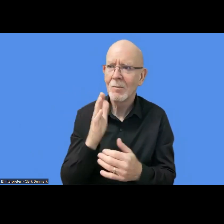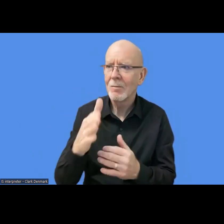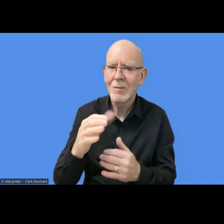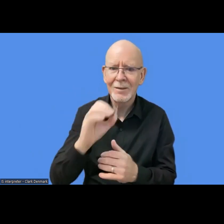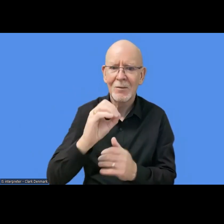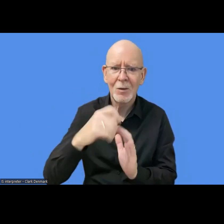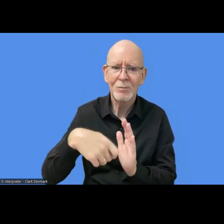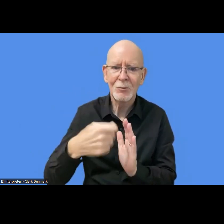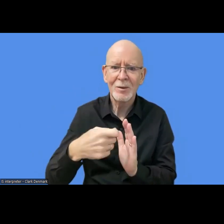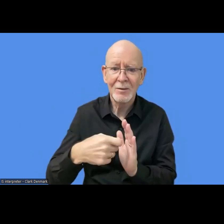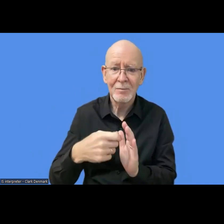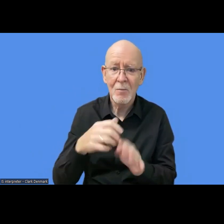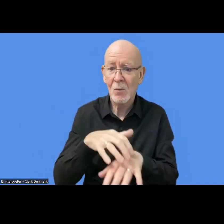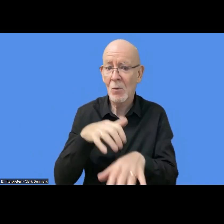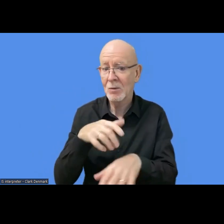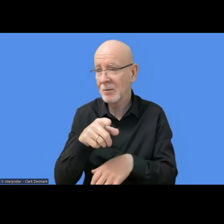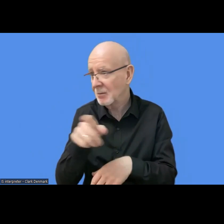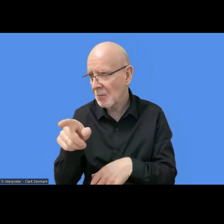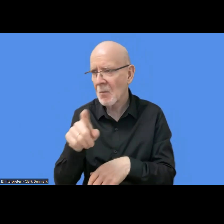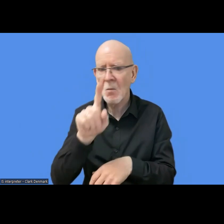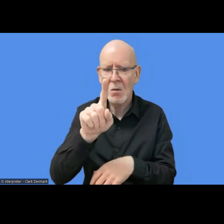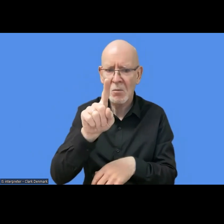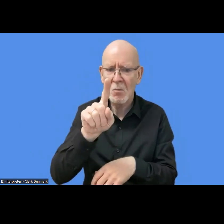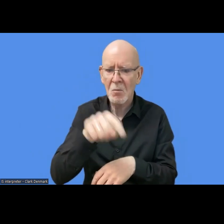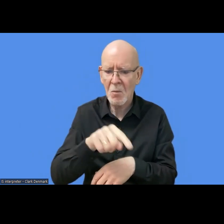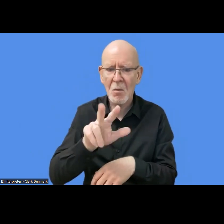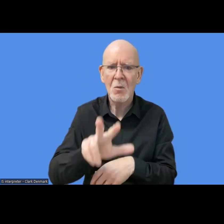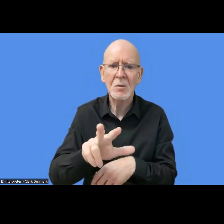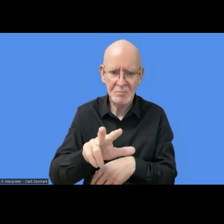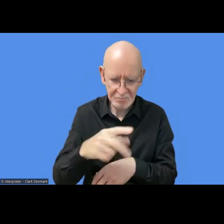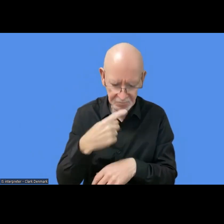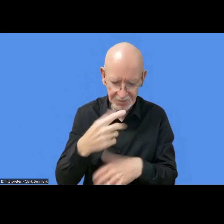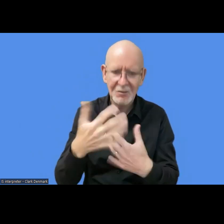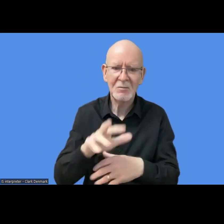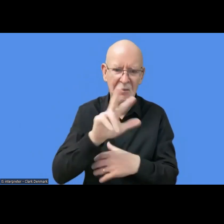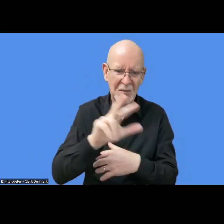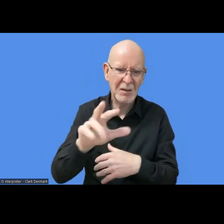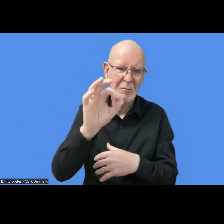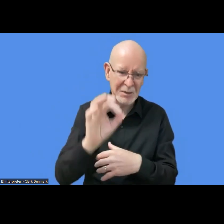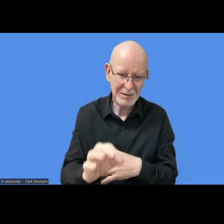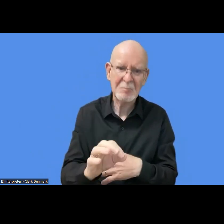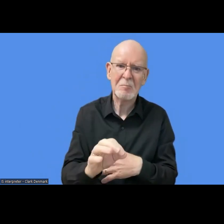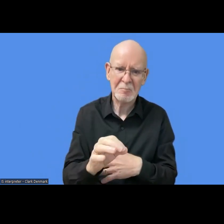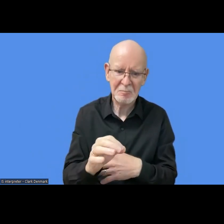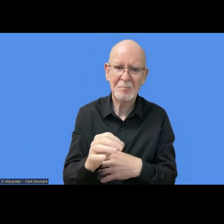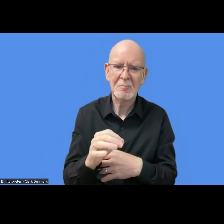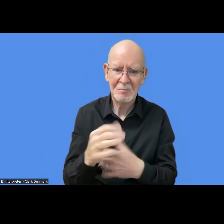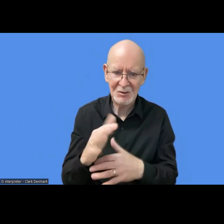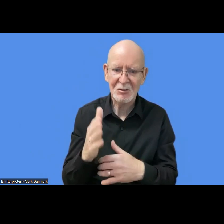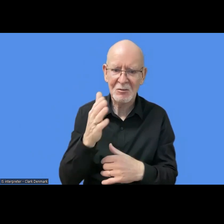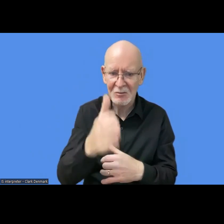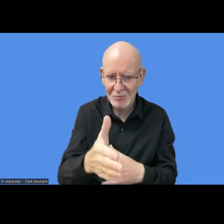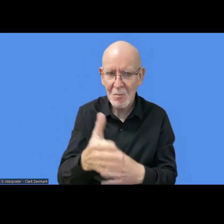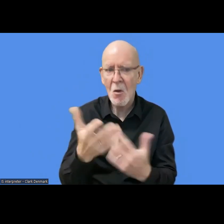past. And regarding the question about companies being involved in